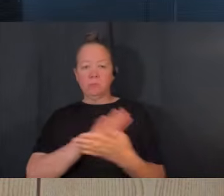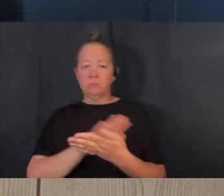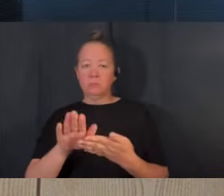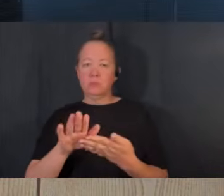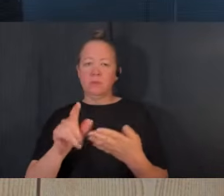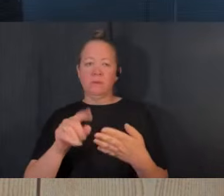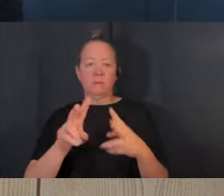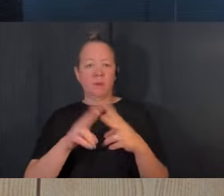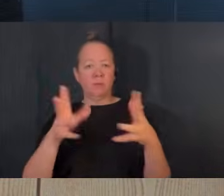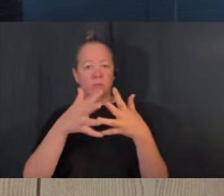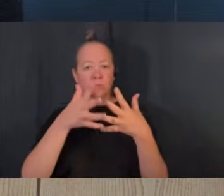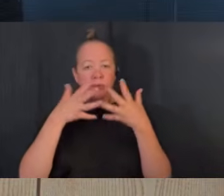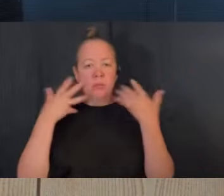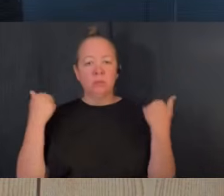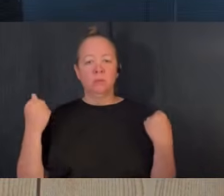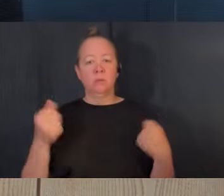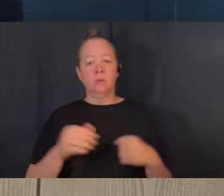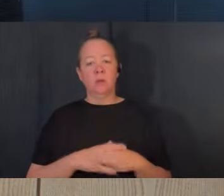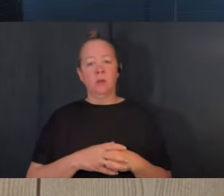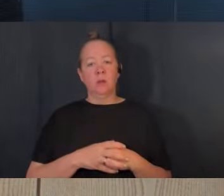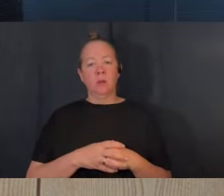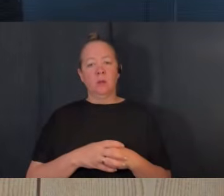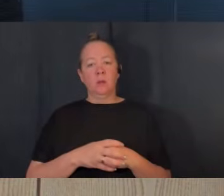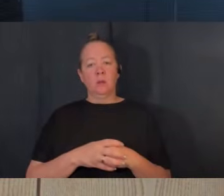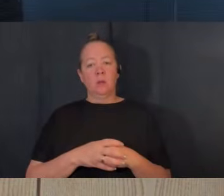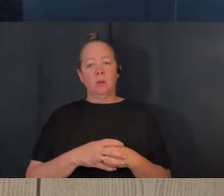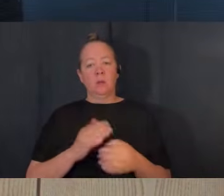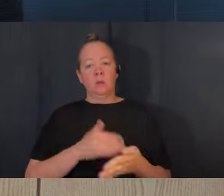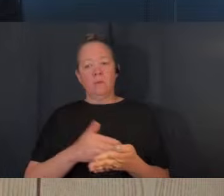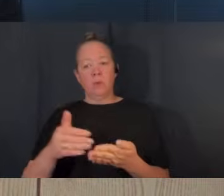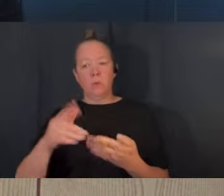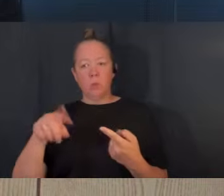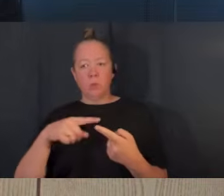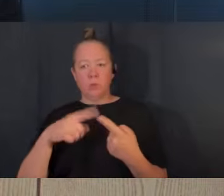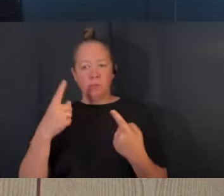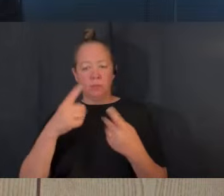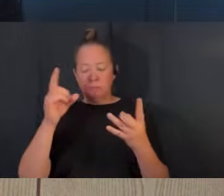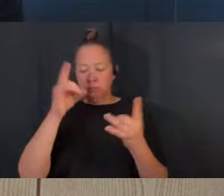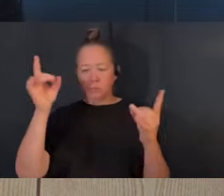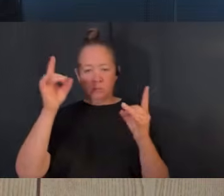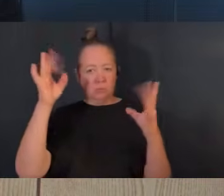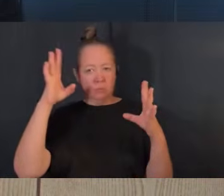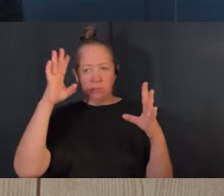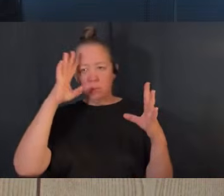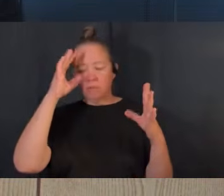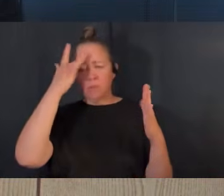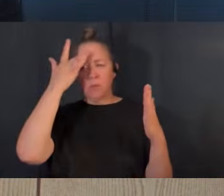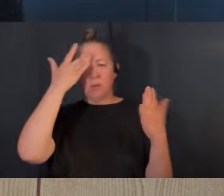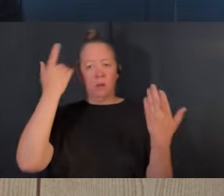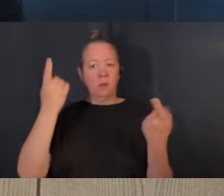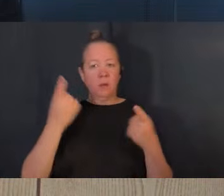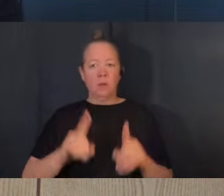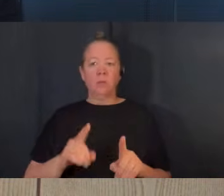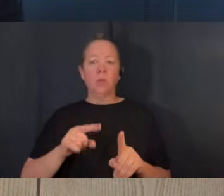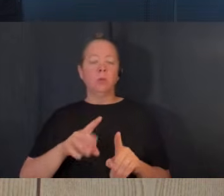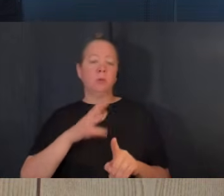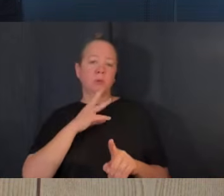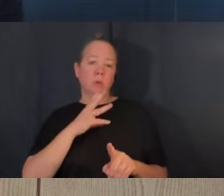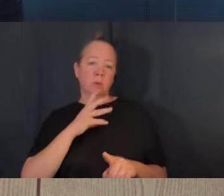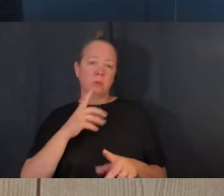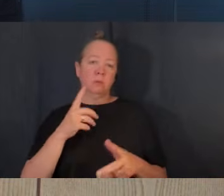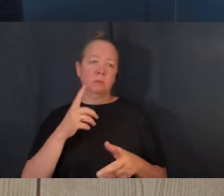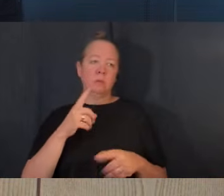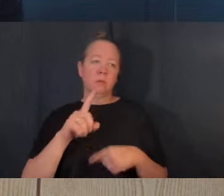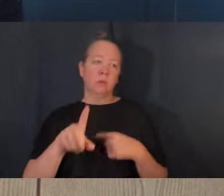lot of times when there's a horrific situation like this, we talk a lot about the